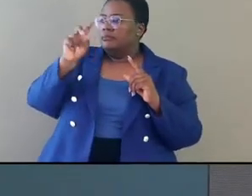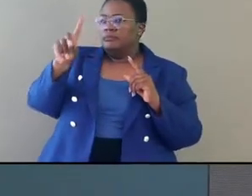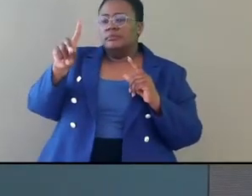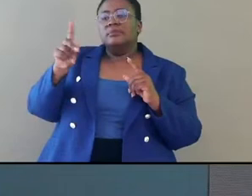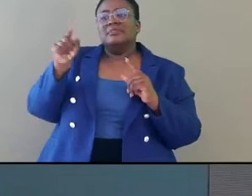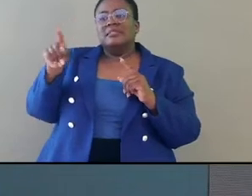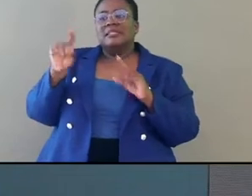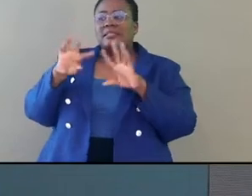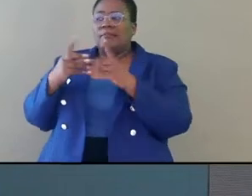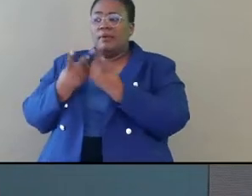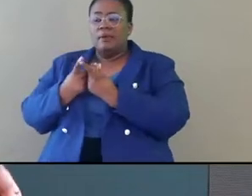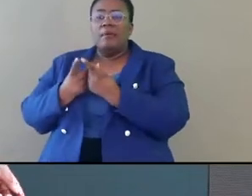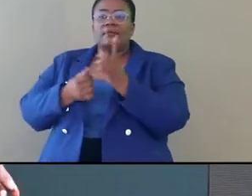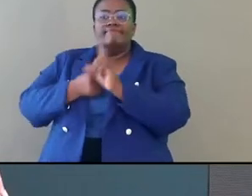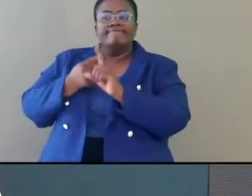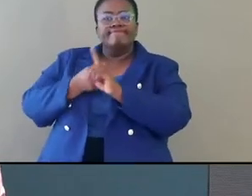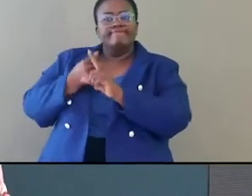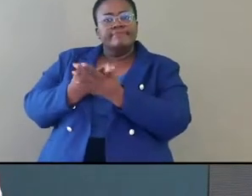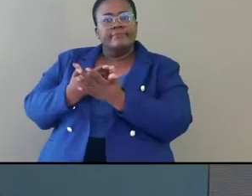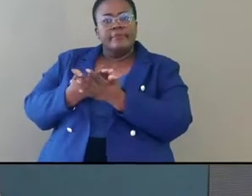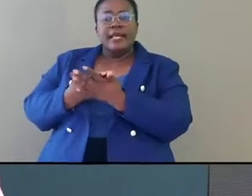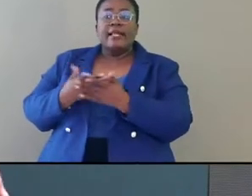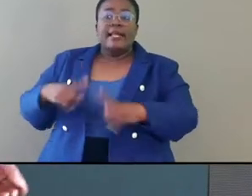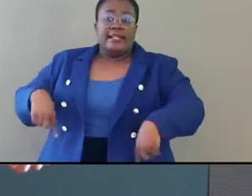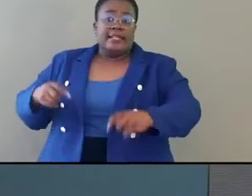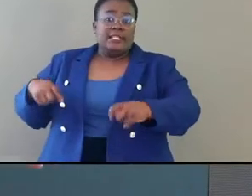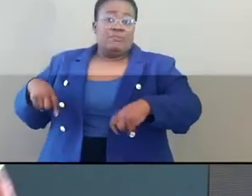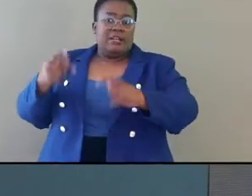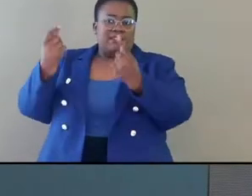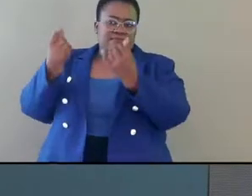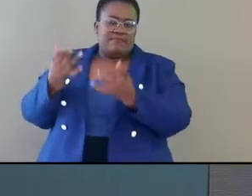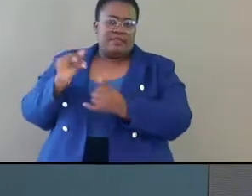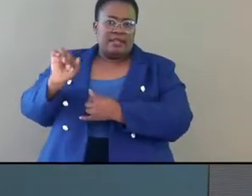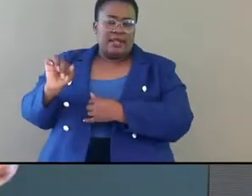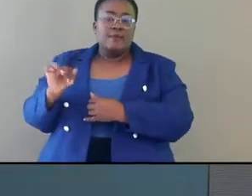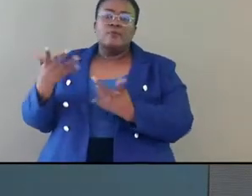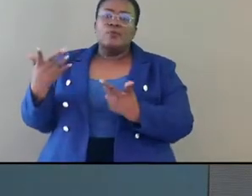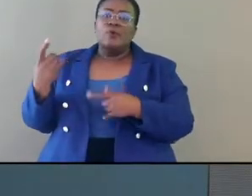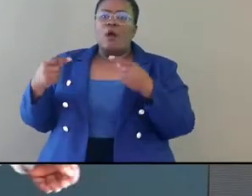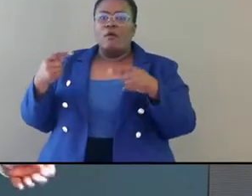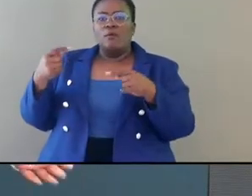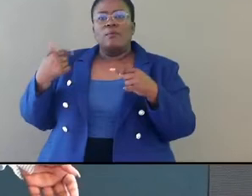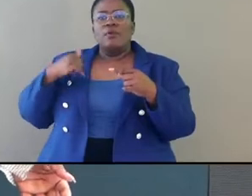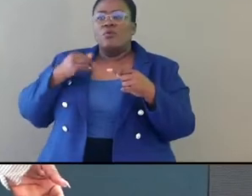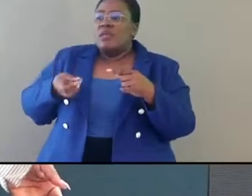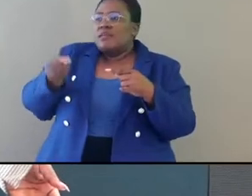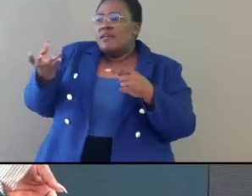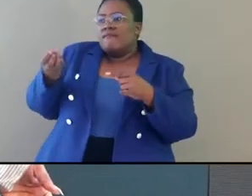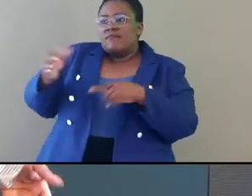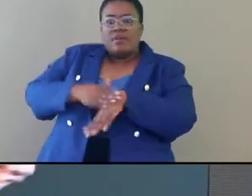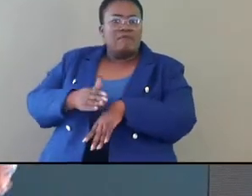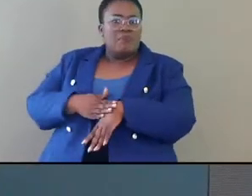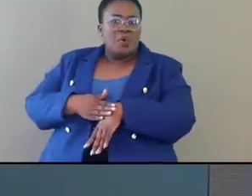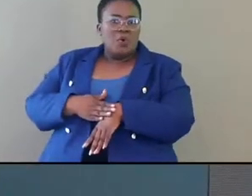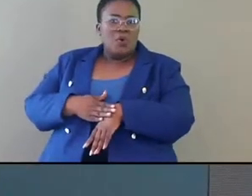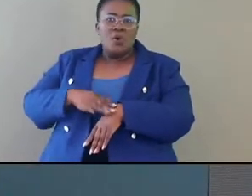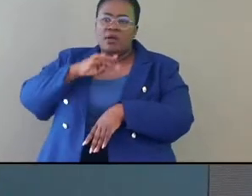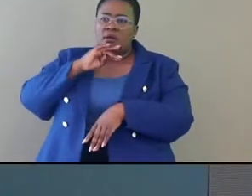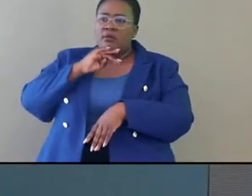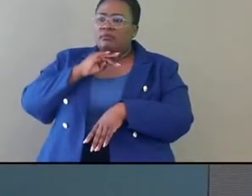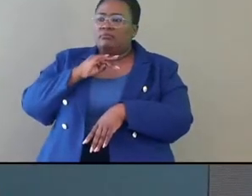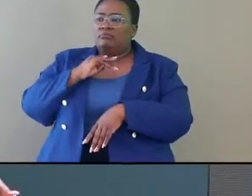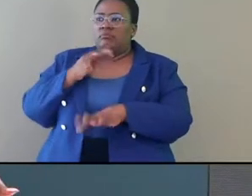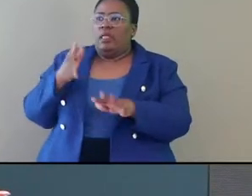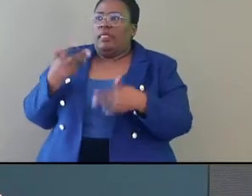department that is capable and is spending their budgets so the argument that we can't give more money to DSD does not hold